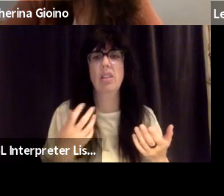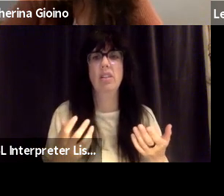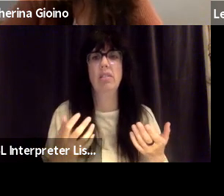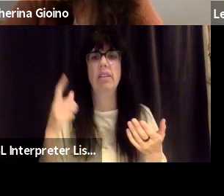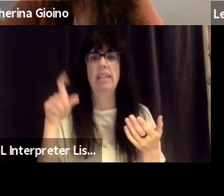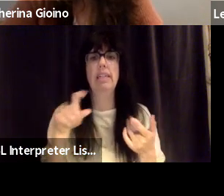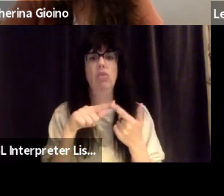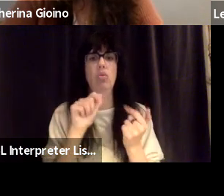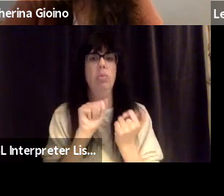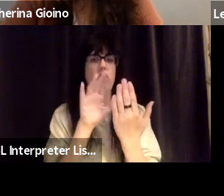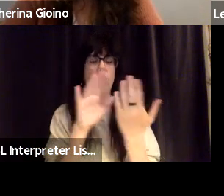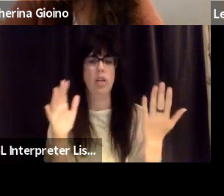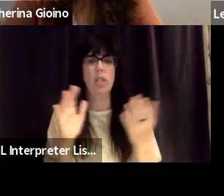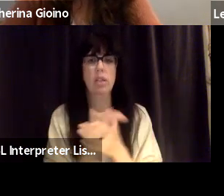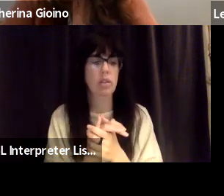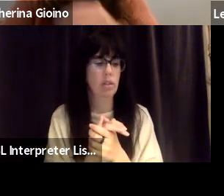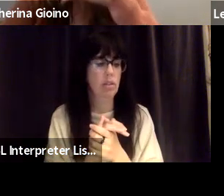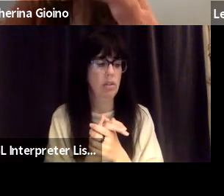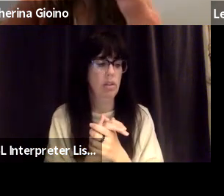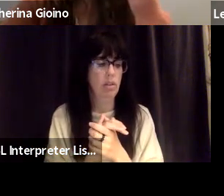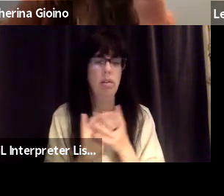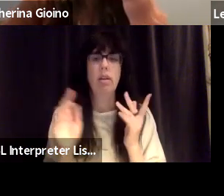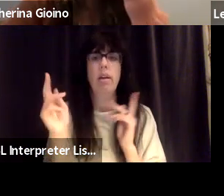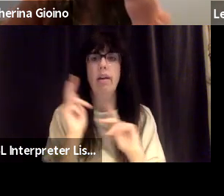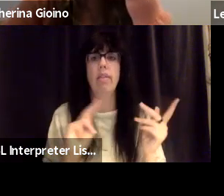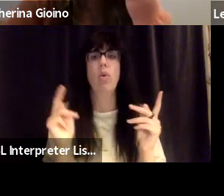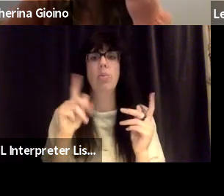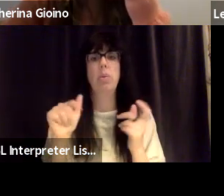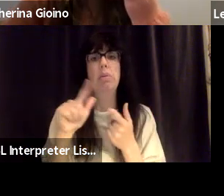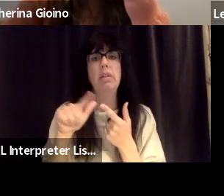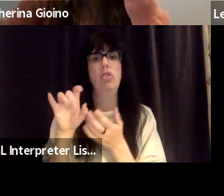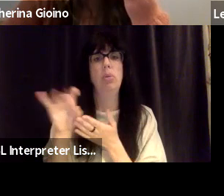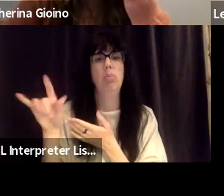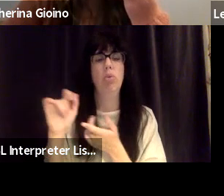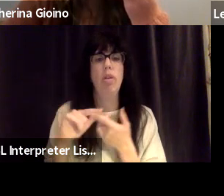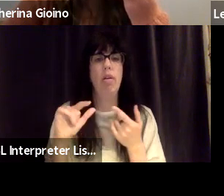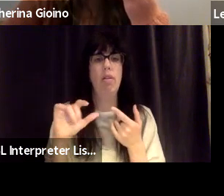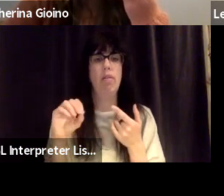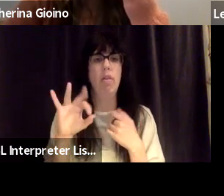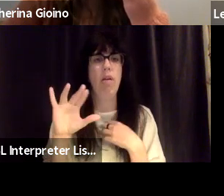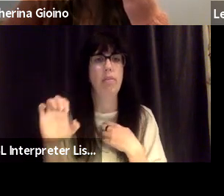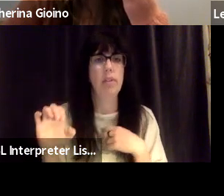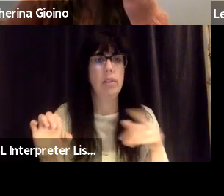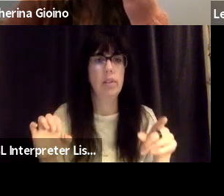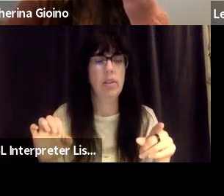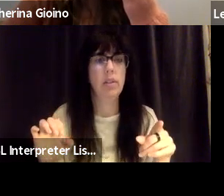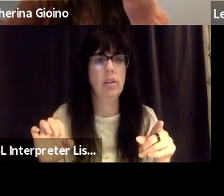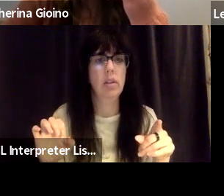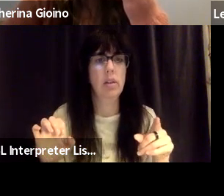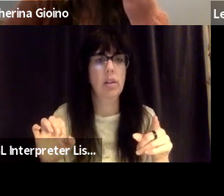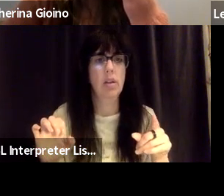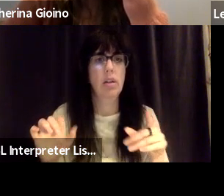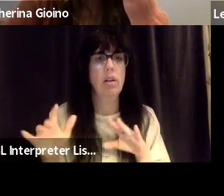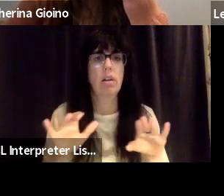to be addressed. And these people need to be put out of office. Sorry, Kavanaugh's behavior was what was disgusting,